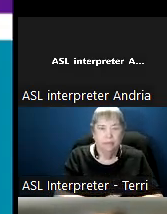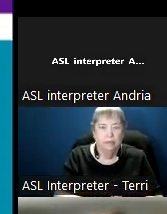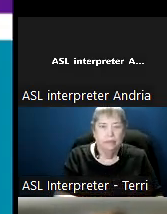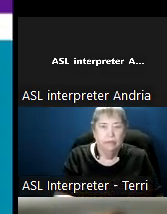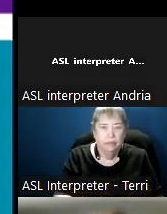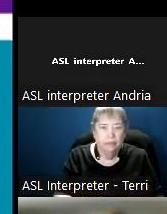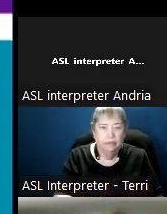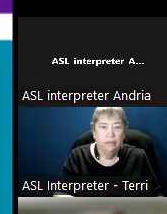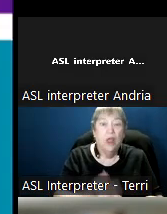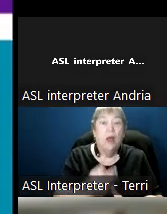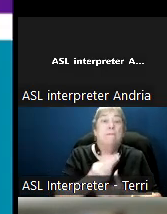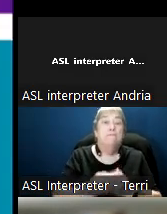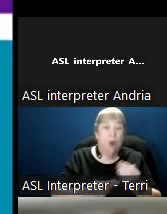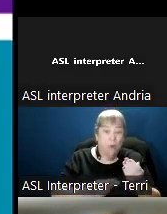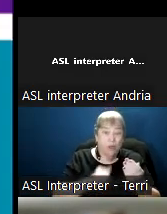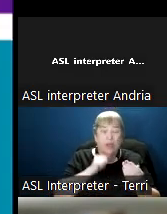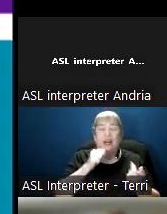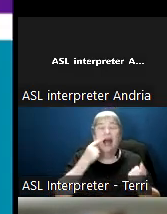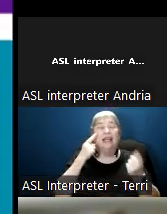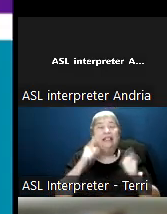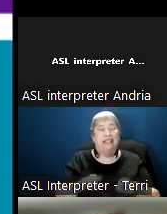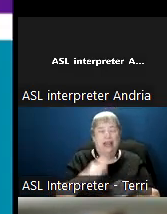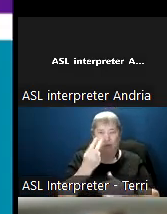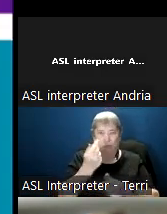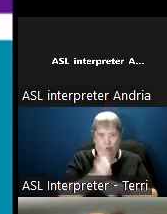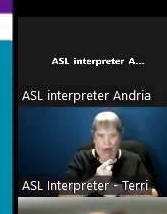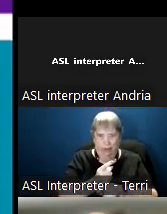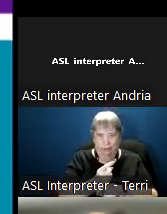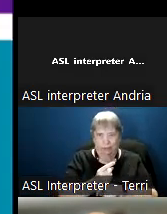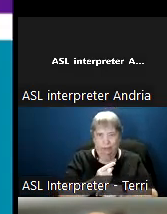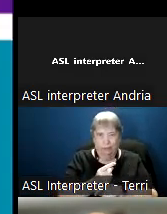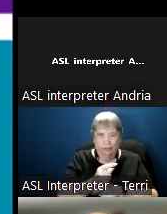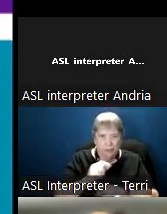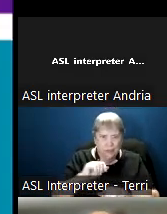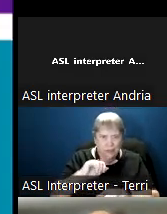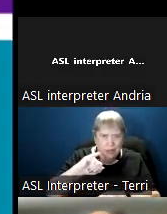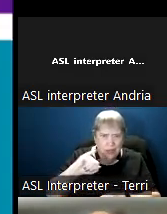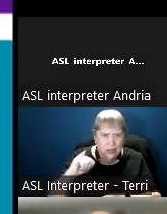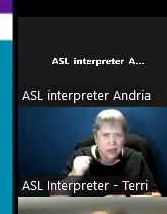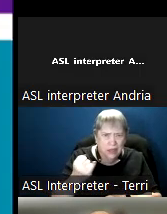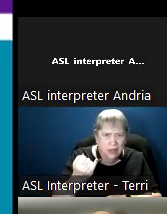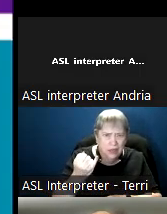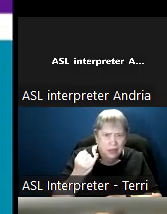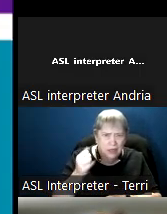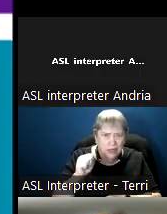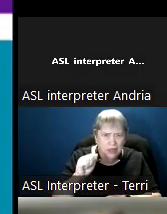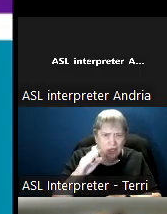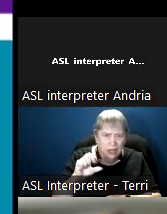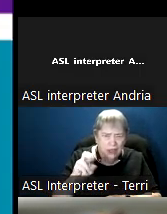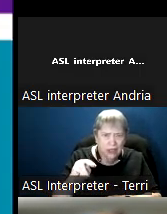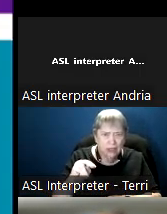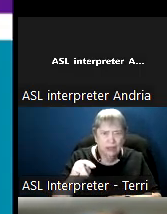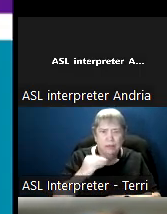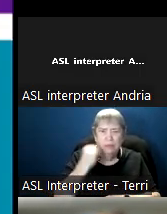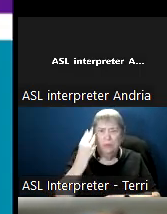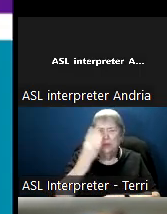Both are not of consent, right? Consent is absent in both of them. Excellent. I hope, is it Jaslyn? I hope I got that pronunciation right. That's a beautiful name.